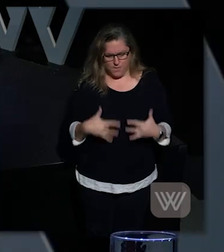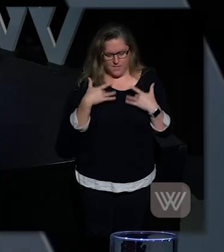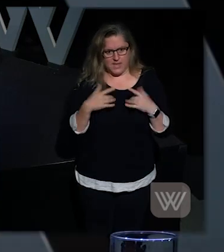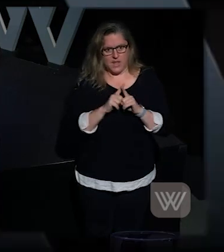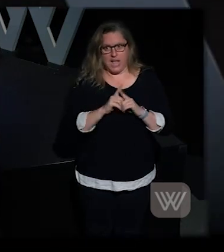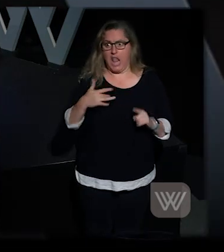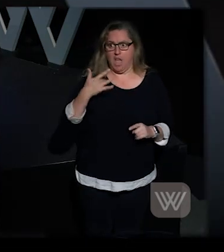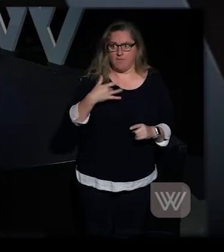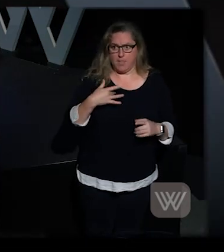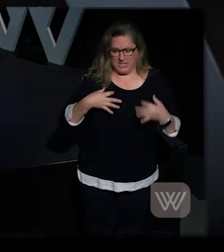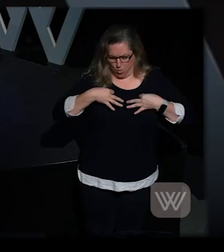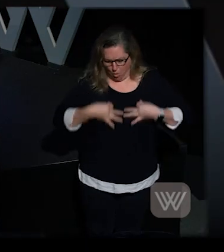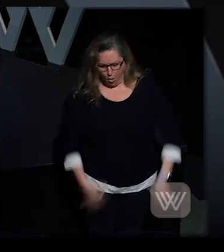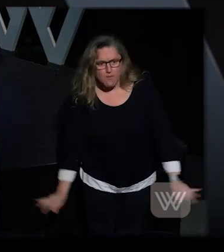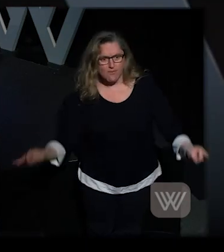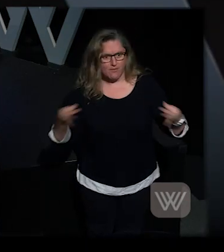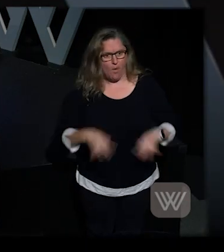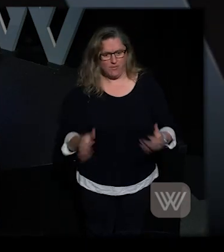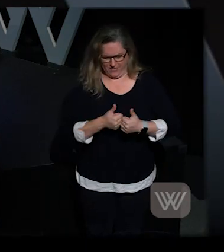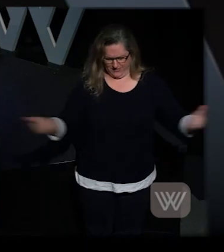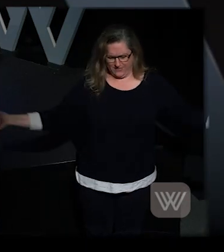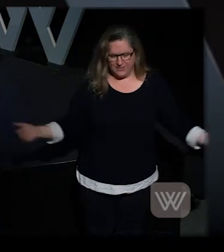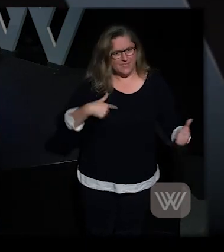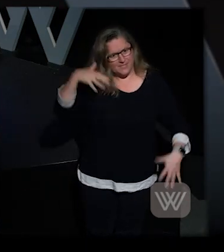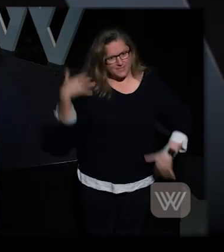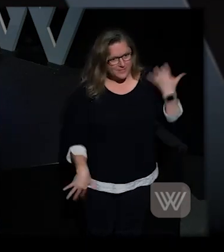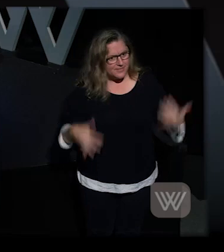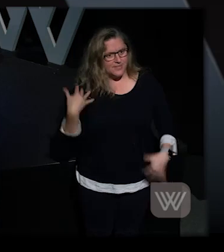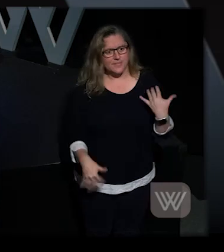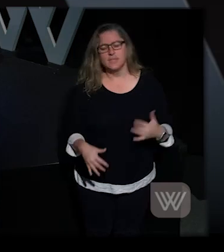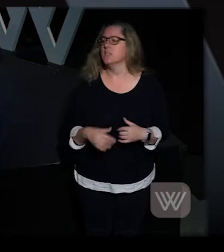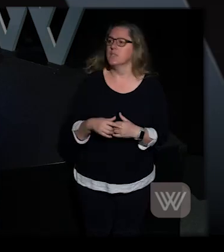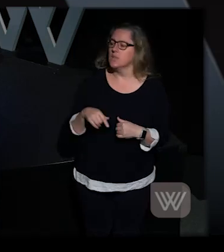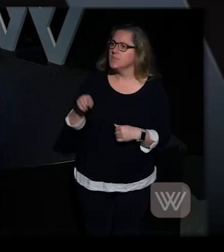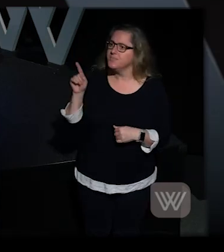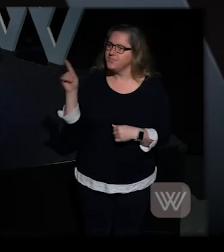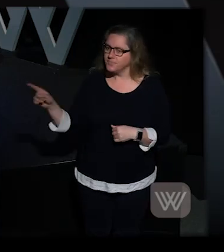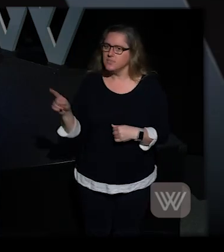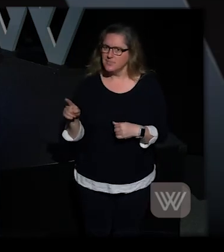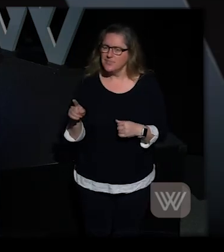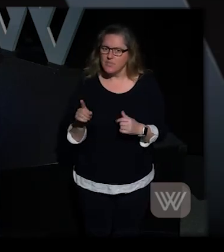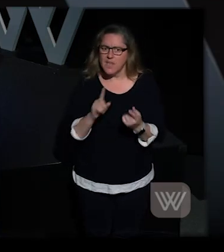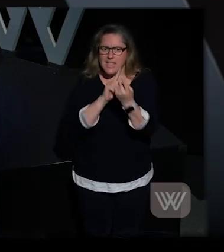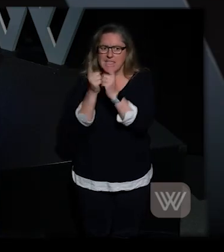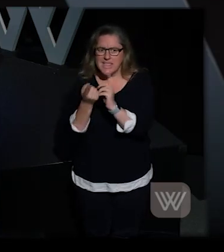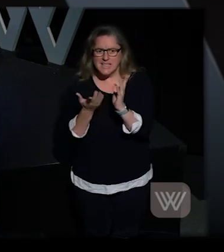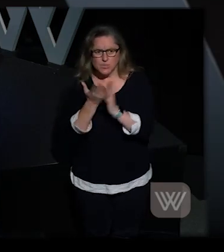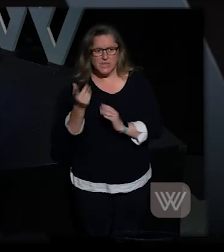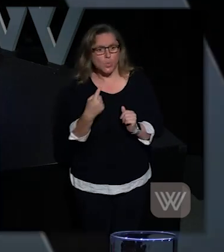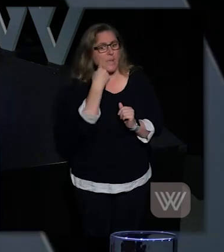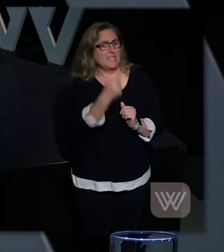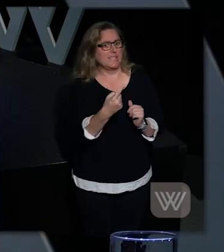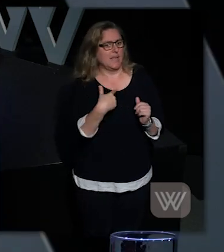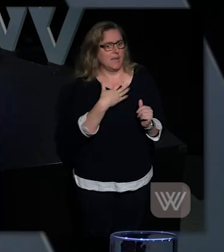I do feel that, and I mean, there are points in the book where you can see that my mental health is